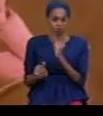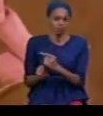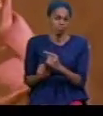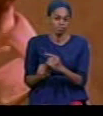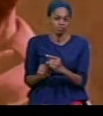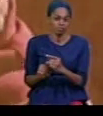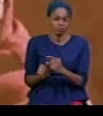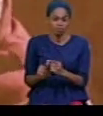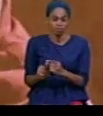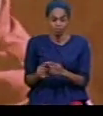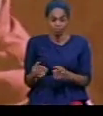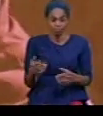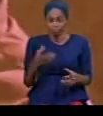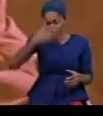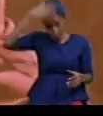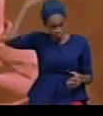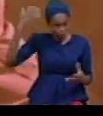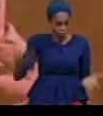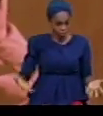Lions here? Where are the lions?